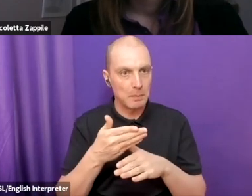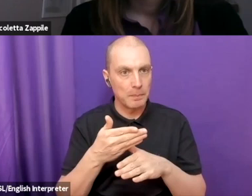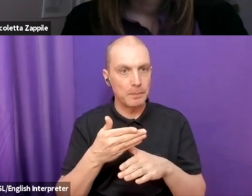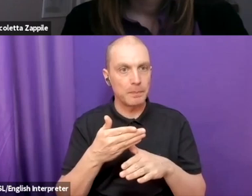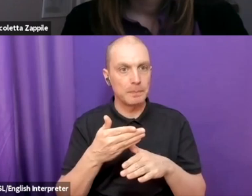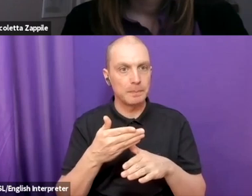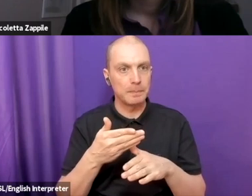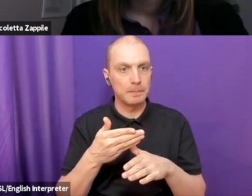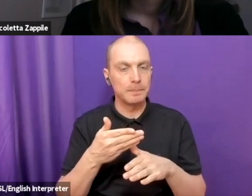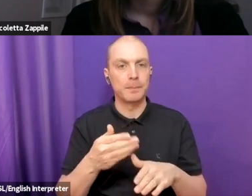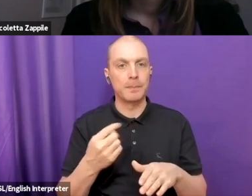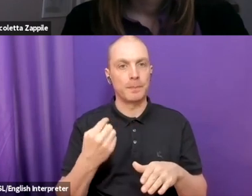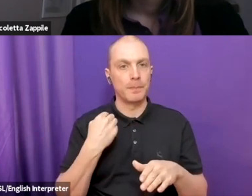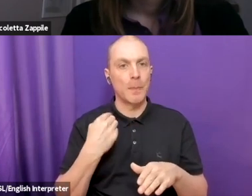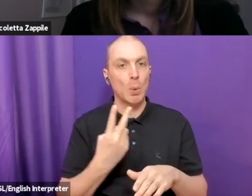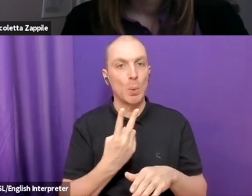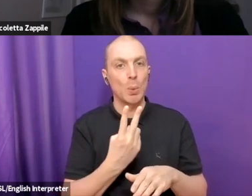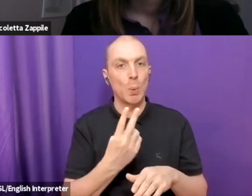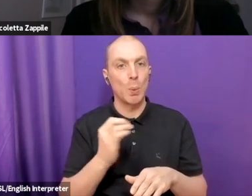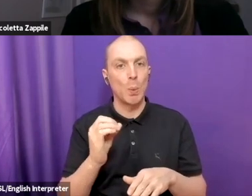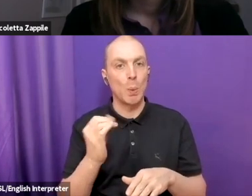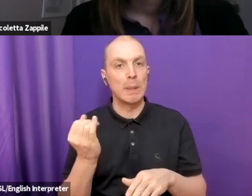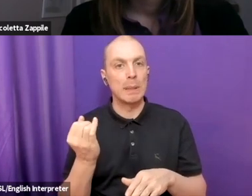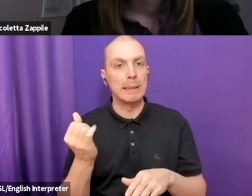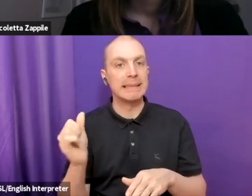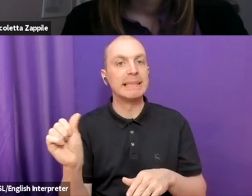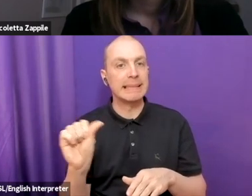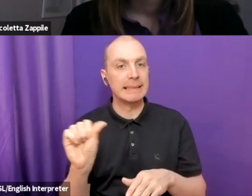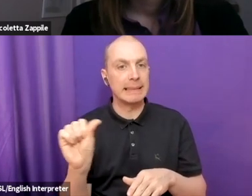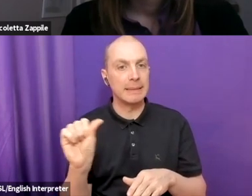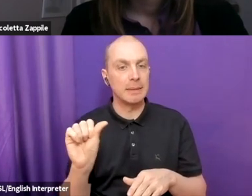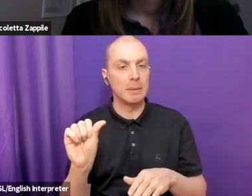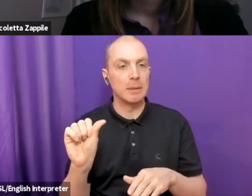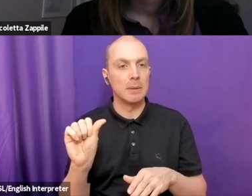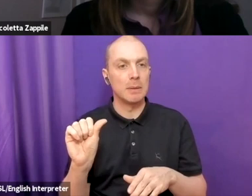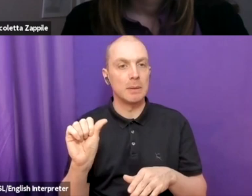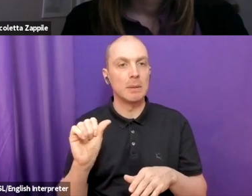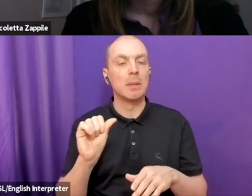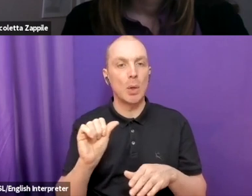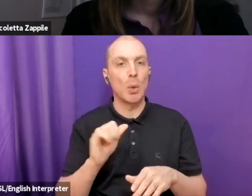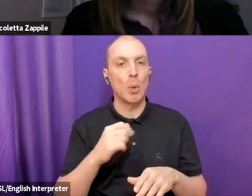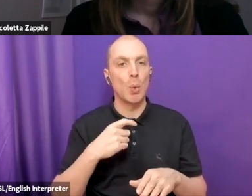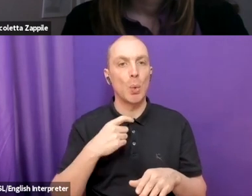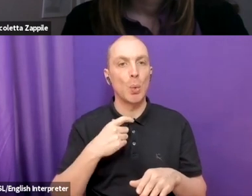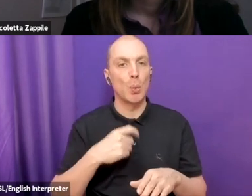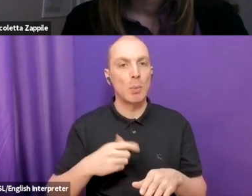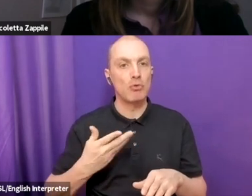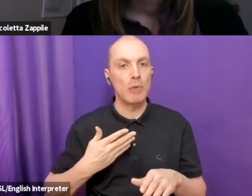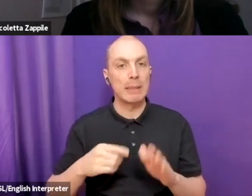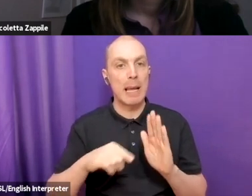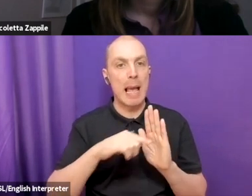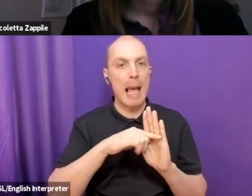So at 2016 there were that risk of the repeal of the Human Rights Act, and the Scottish